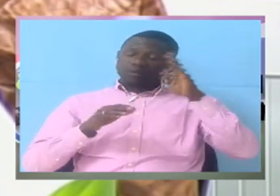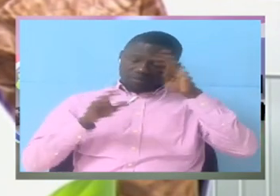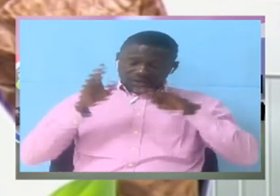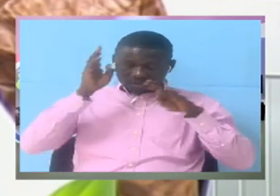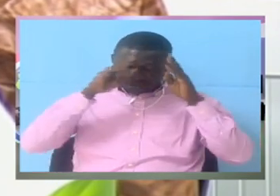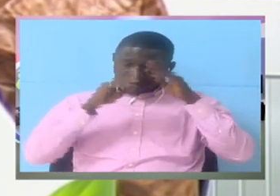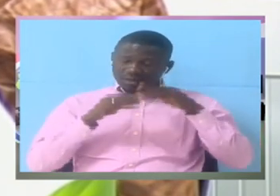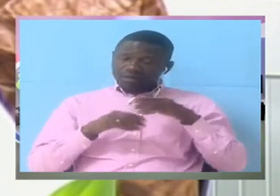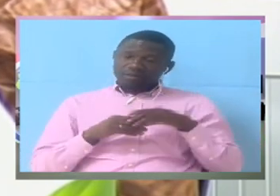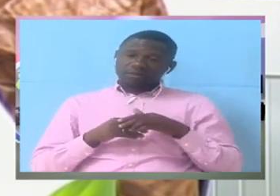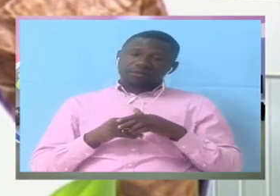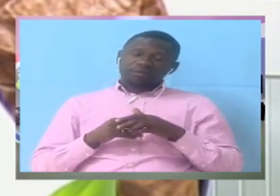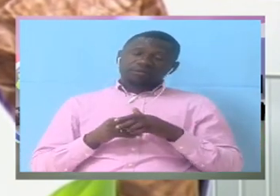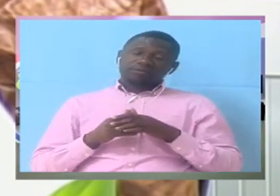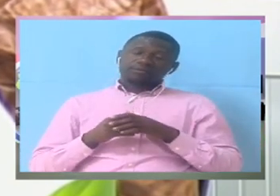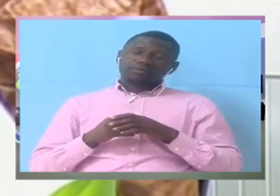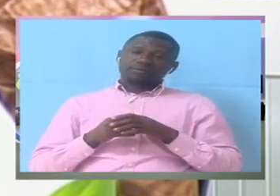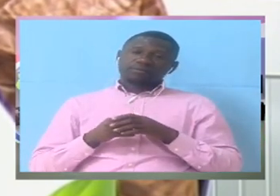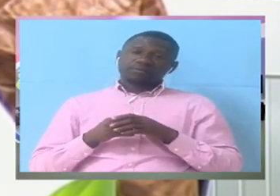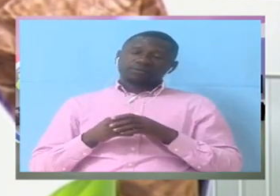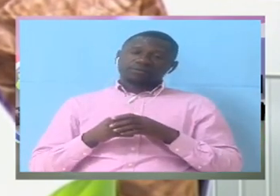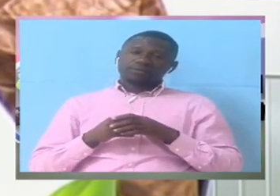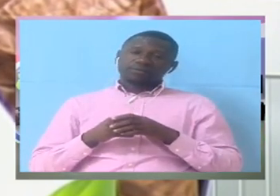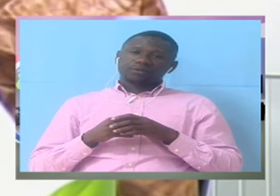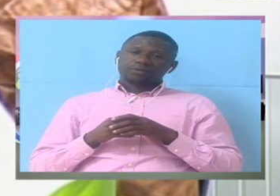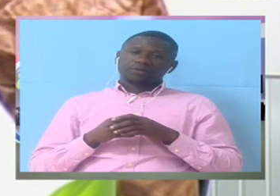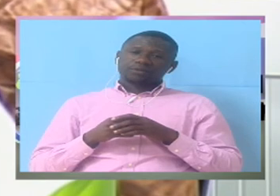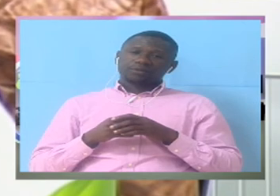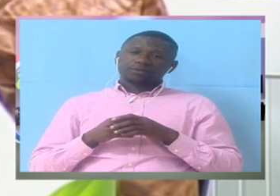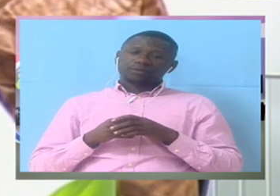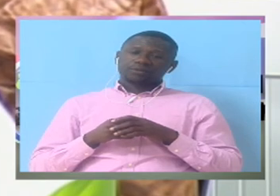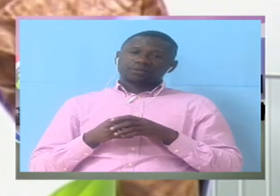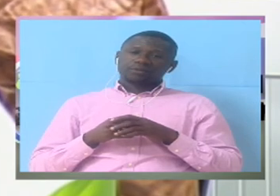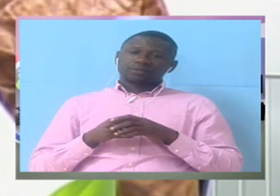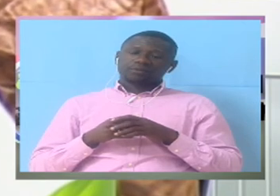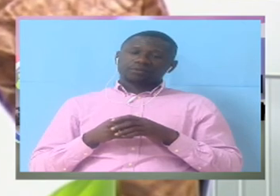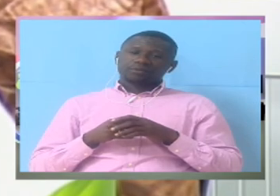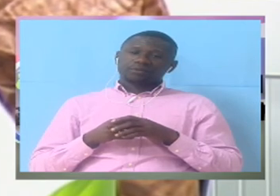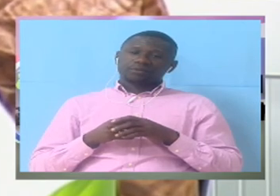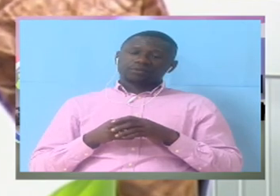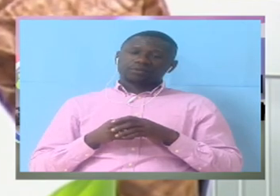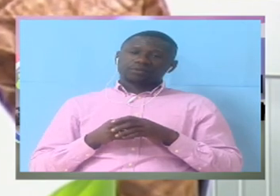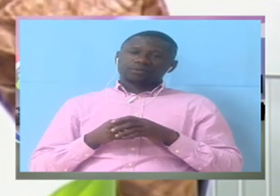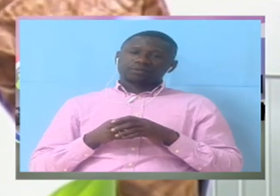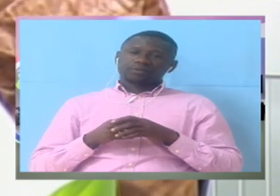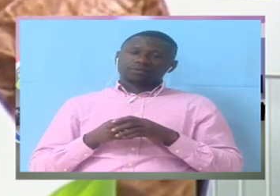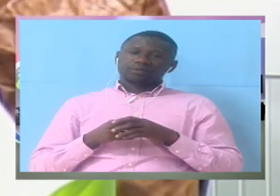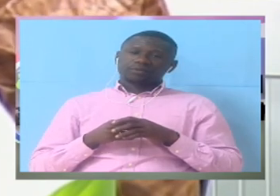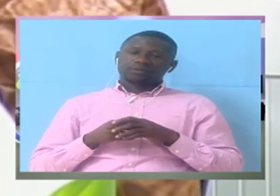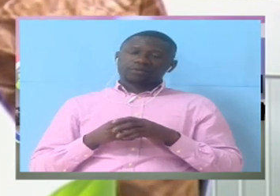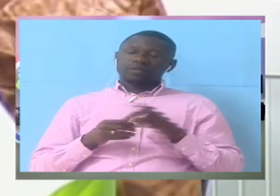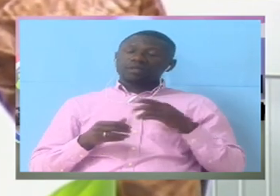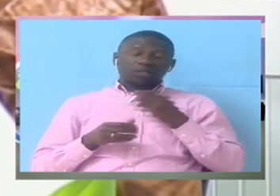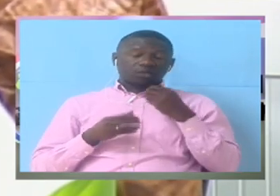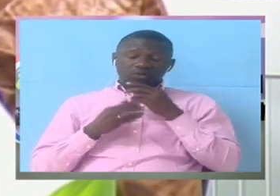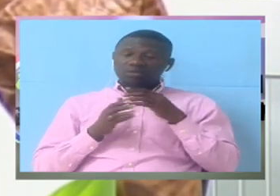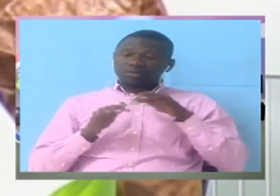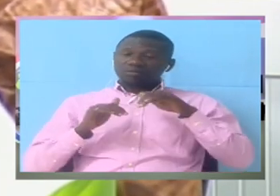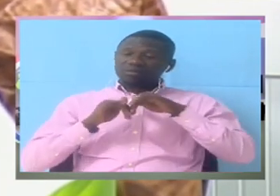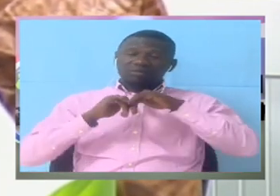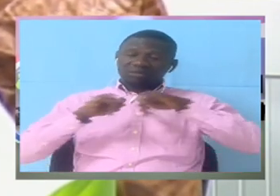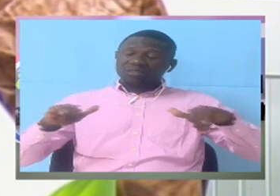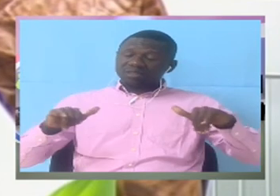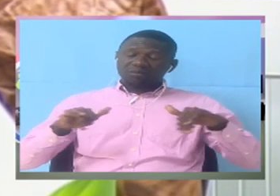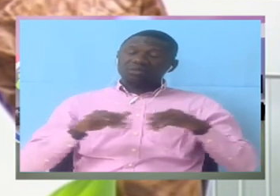granting that pardon, Amafoko many Fonko Janambo le pardon, being the pardon, I mobile pardon your political prisoner. He did not discriminate.